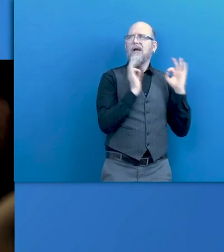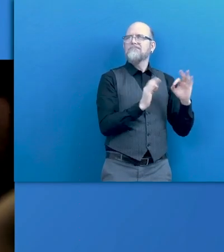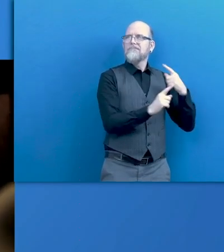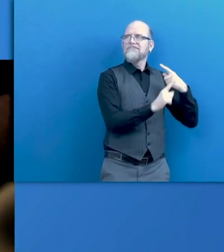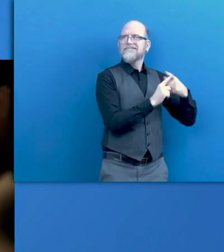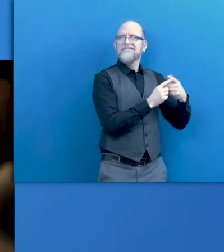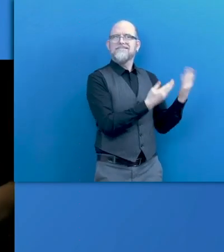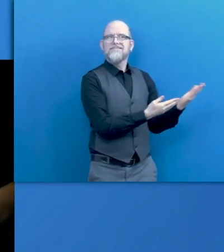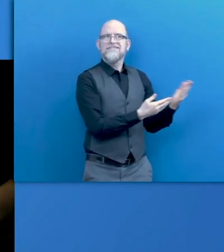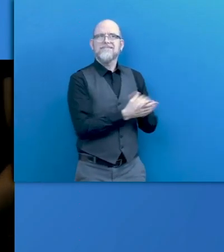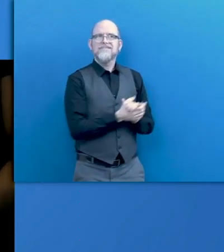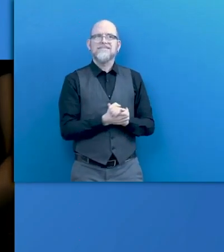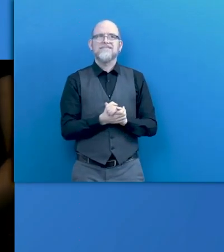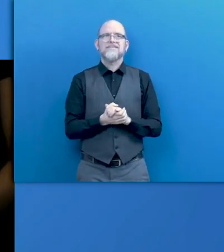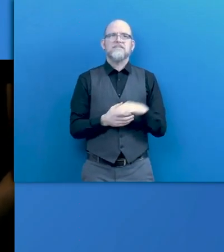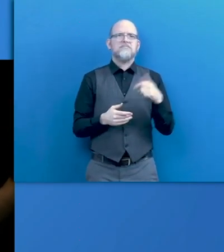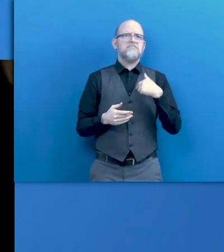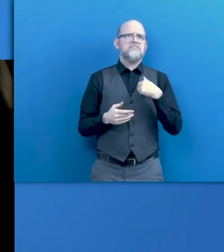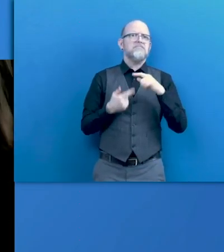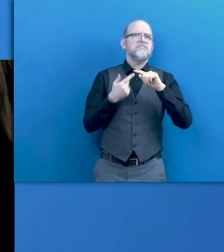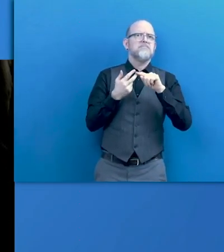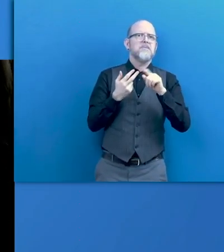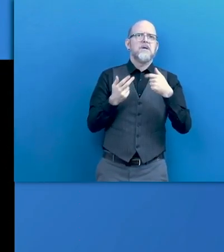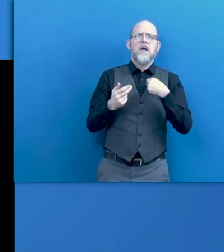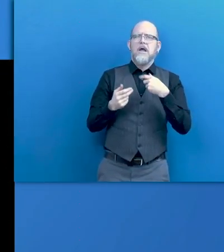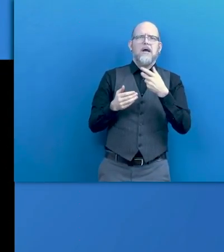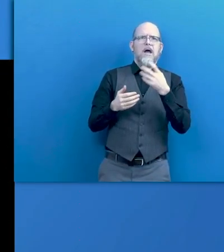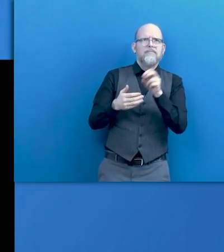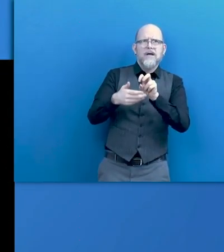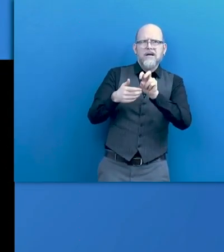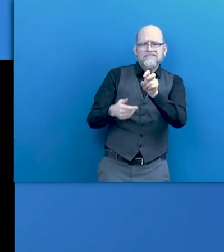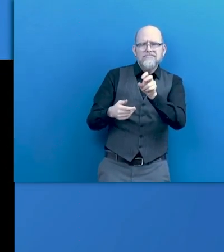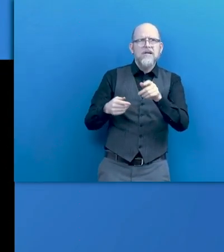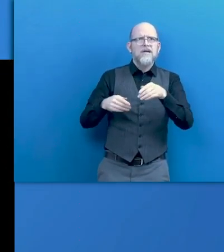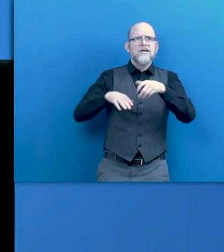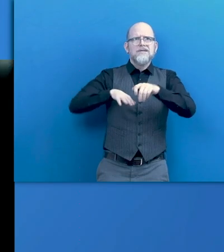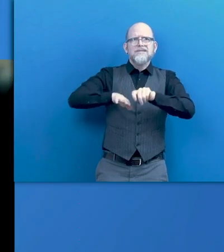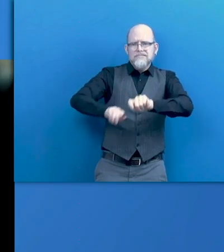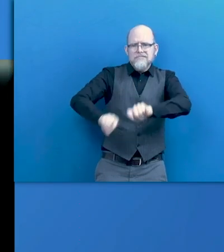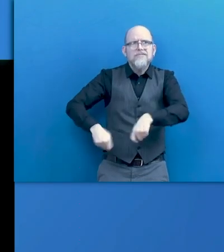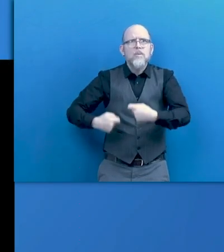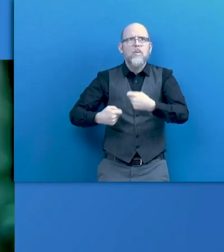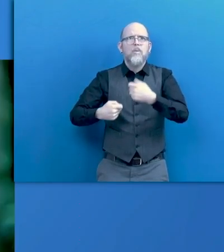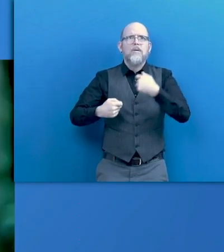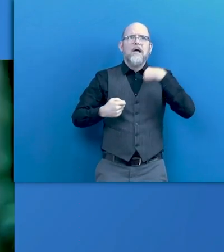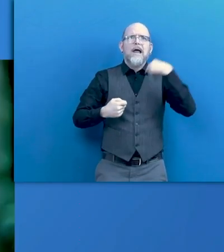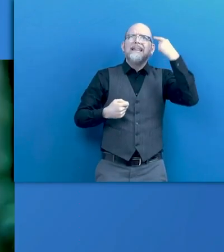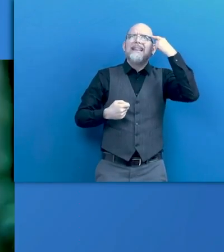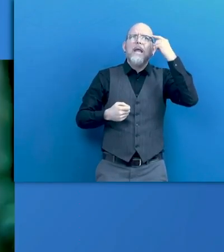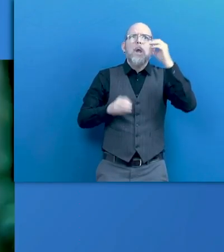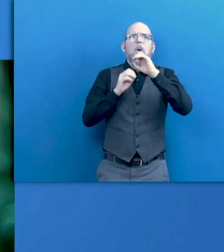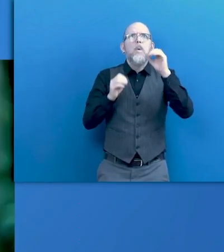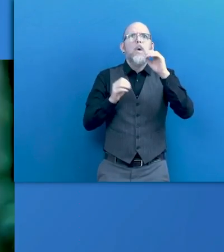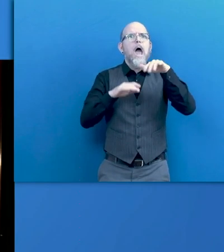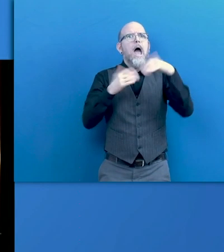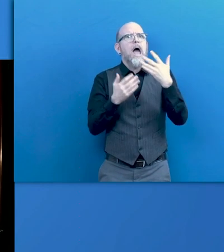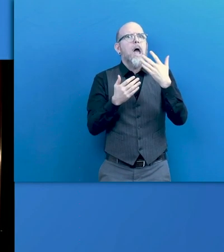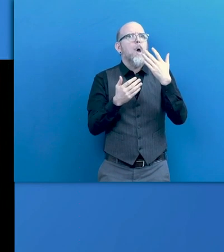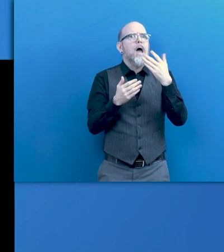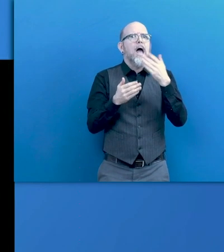on shoes, the cell phones that I use, these are the sorts of things that we don't think about until we have to, and I think about them every